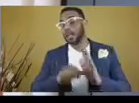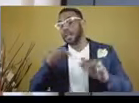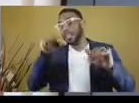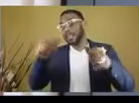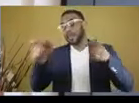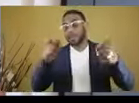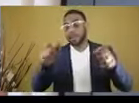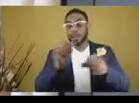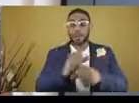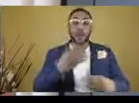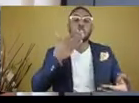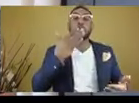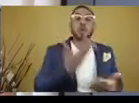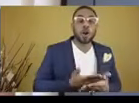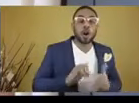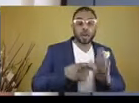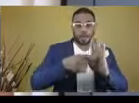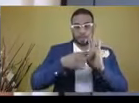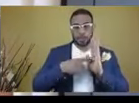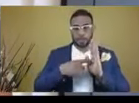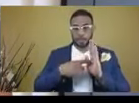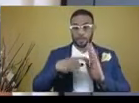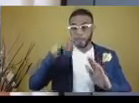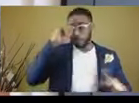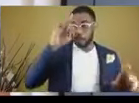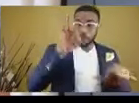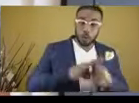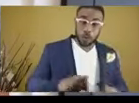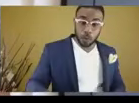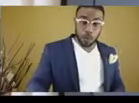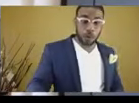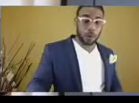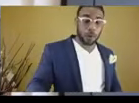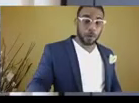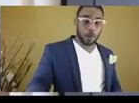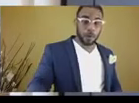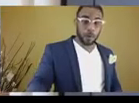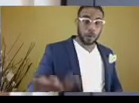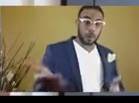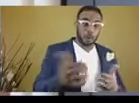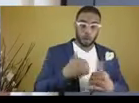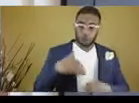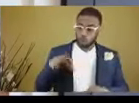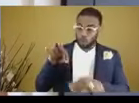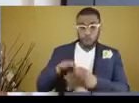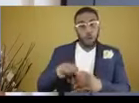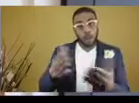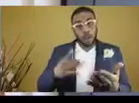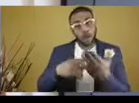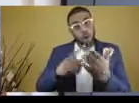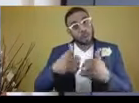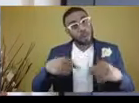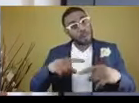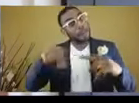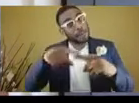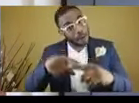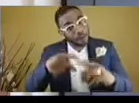to make good on the mandate that Black voters brought with us to the polls. Here to talk with us about